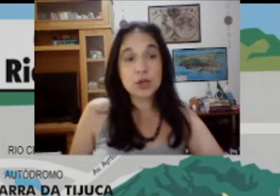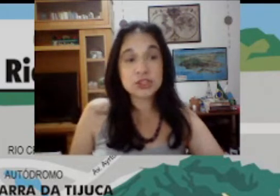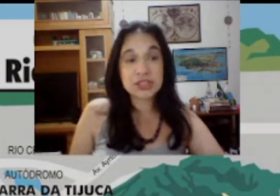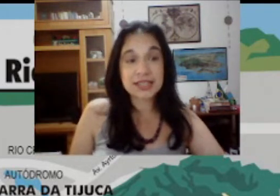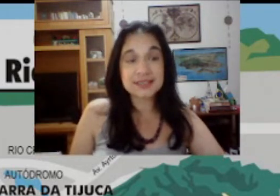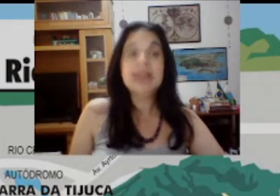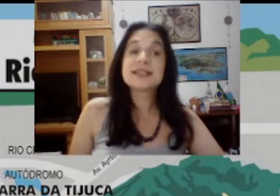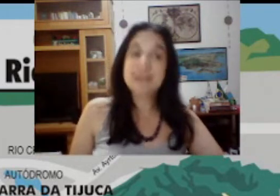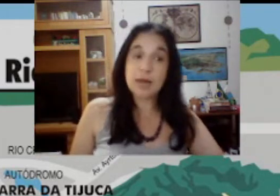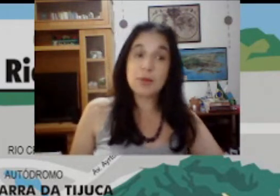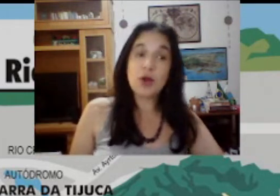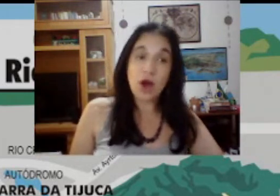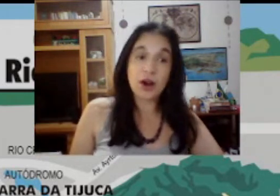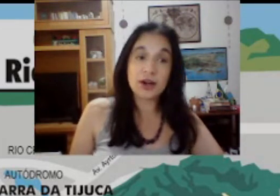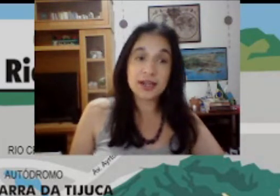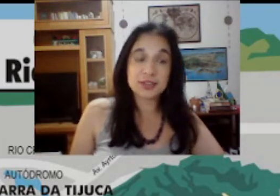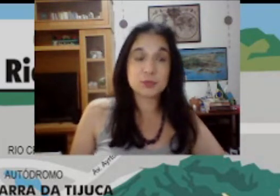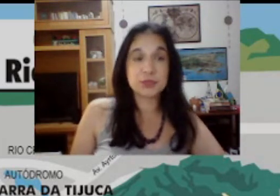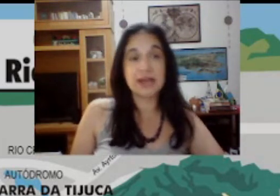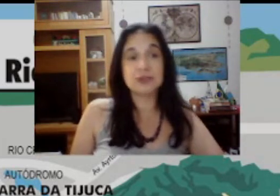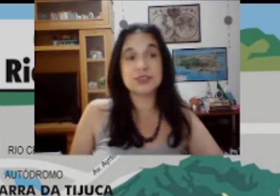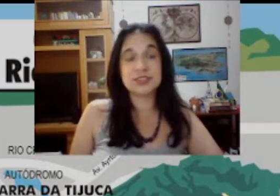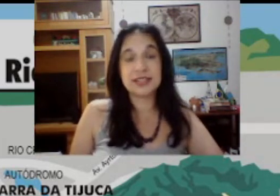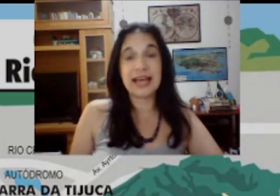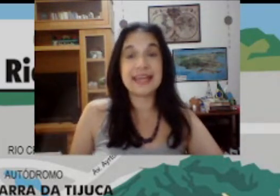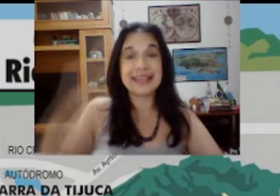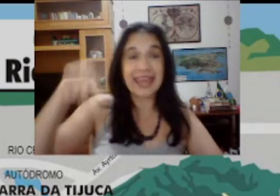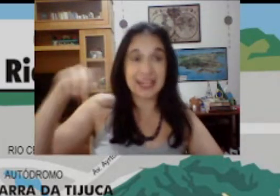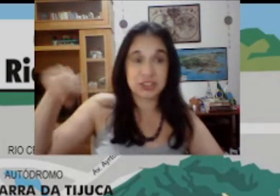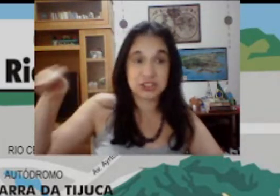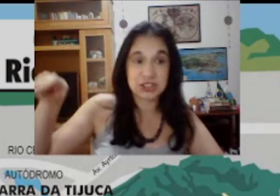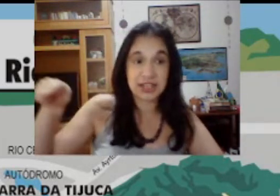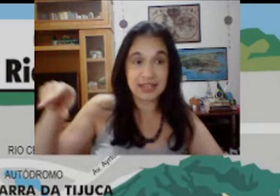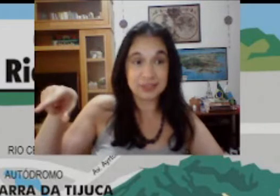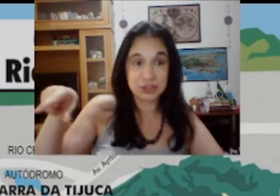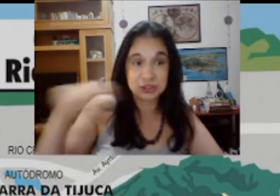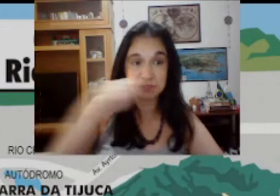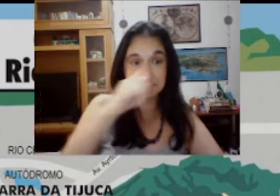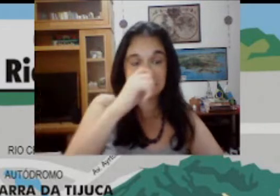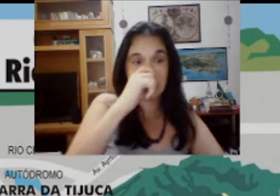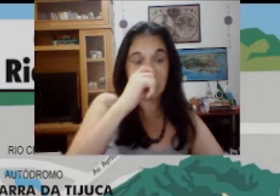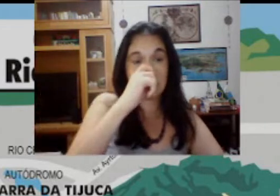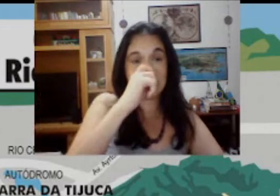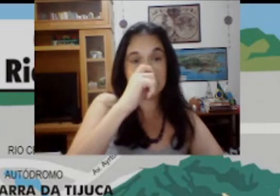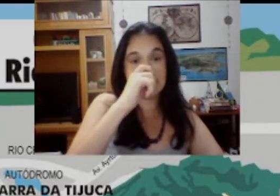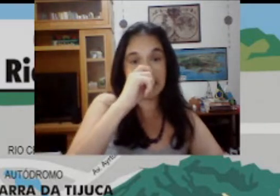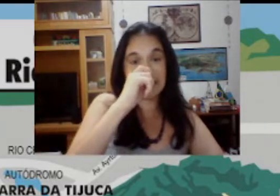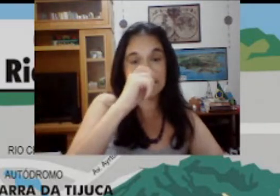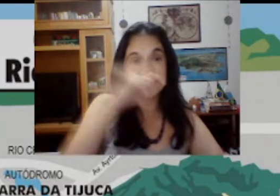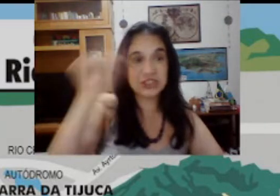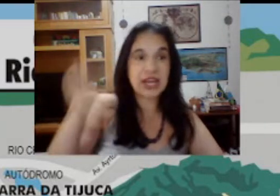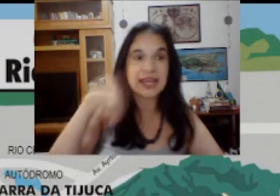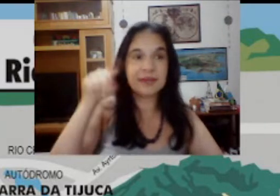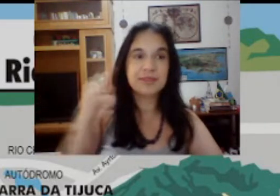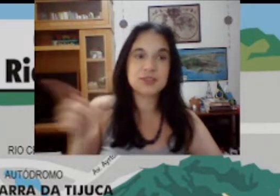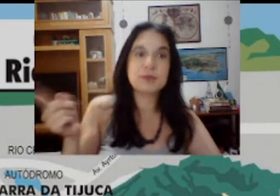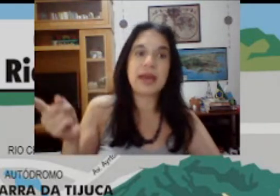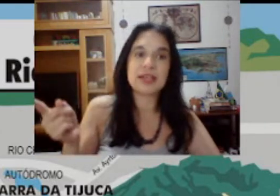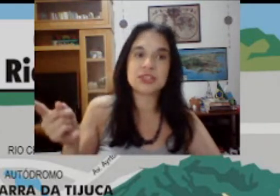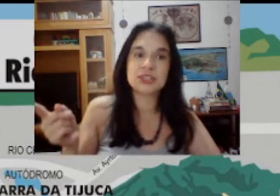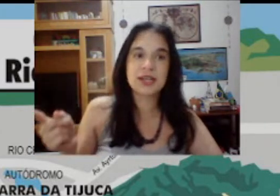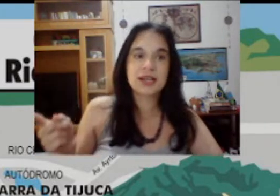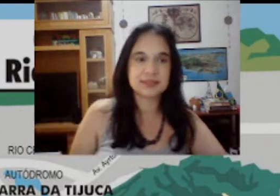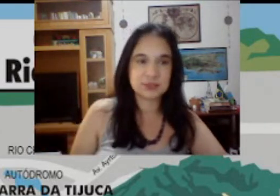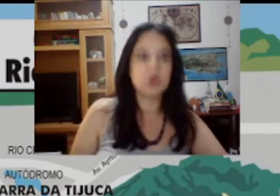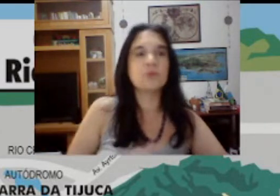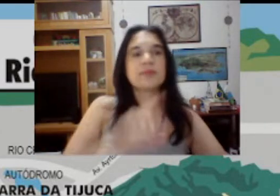in Portuguese, double R is pronounced like H in English, or like the J in